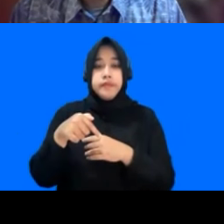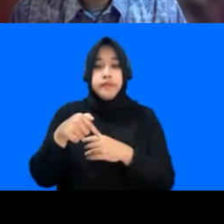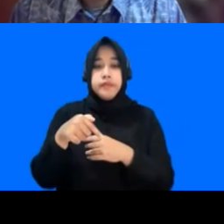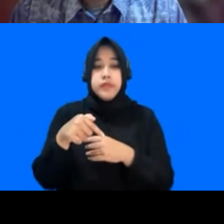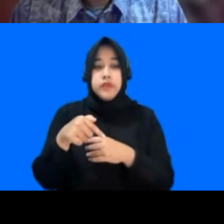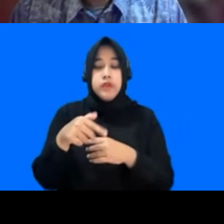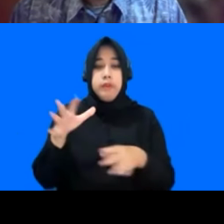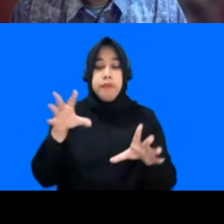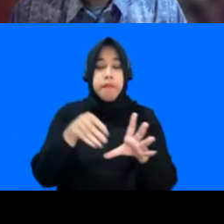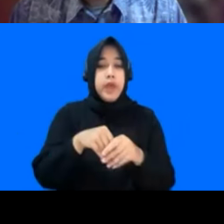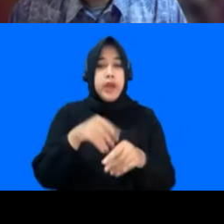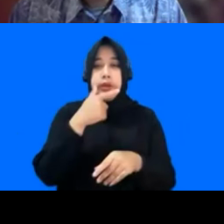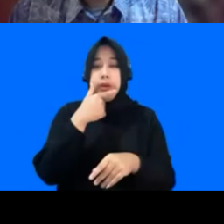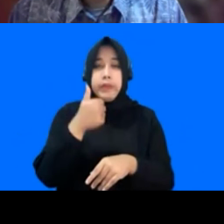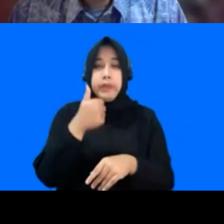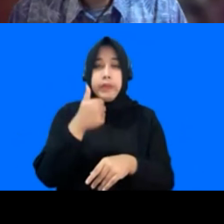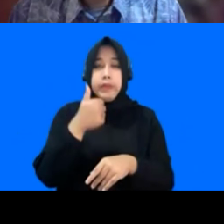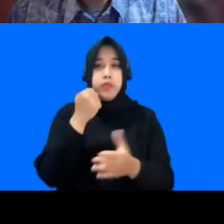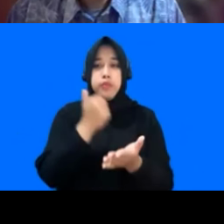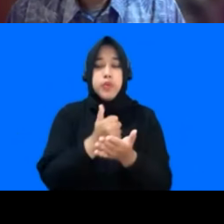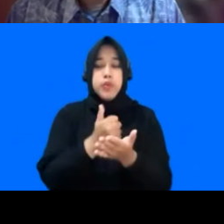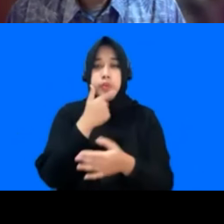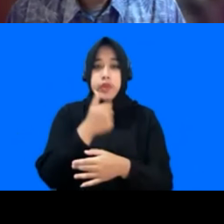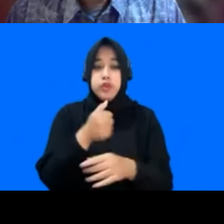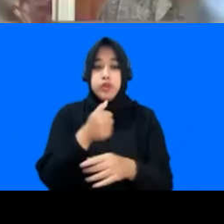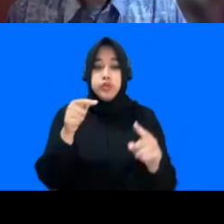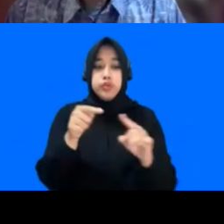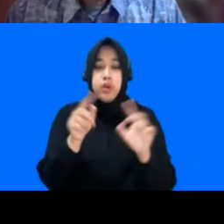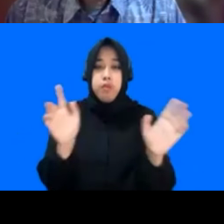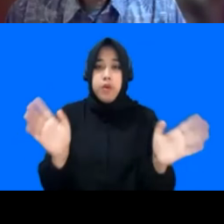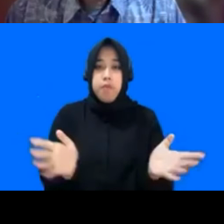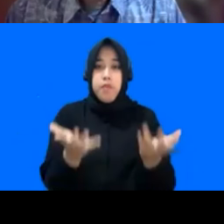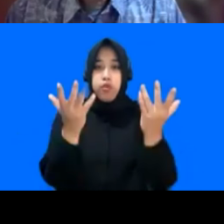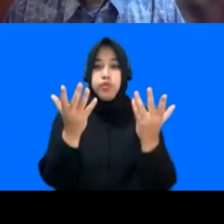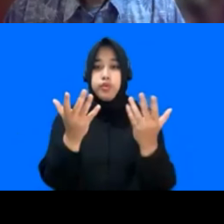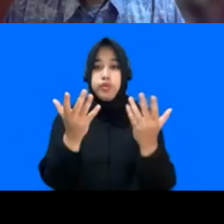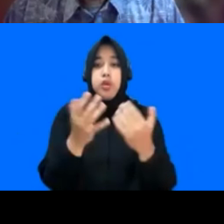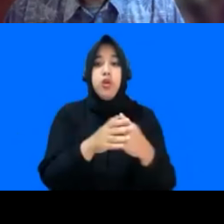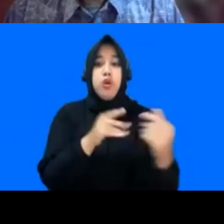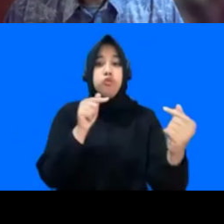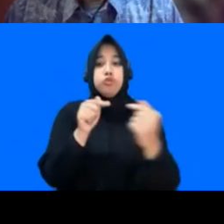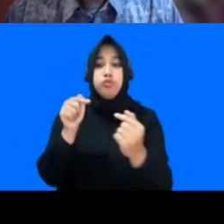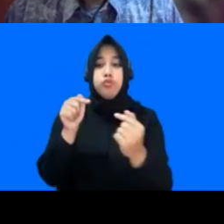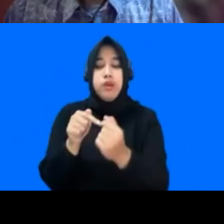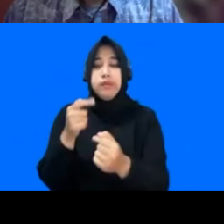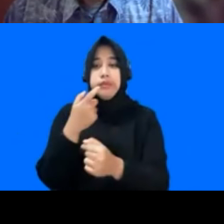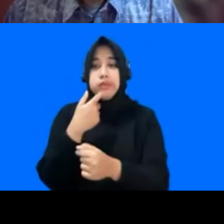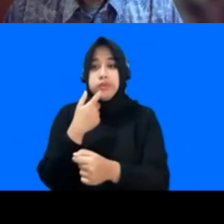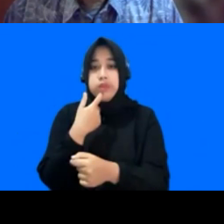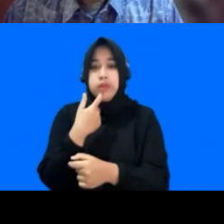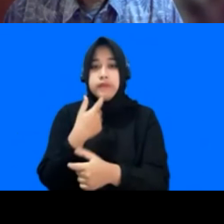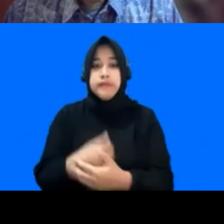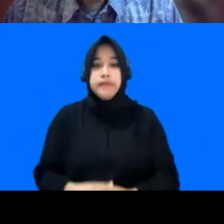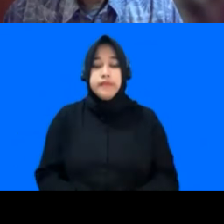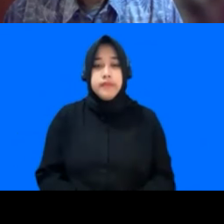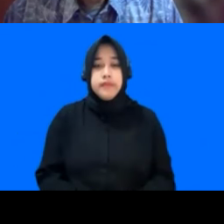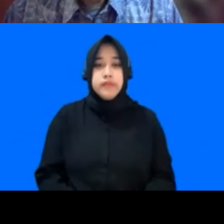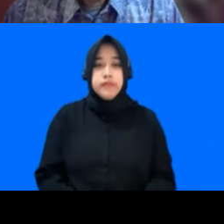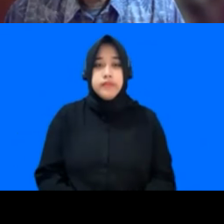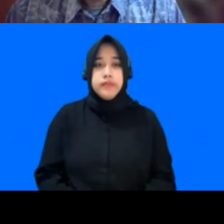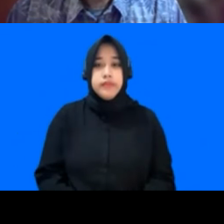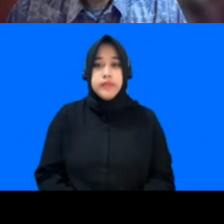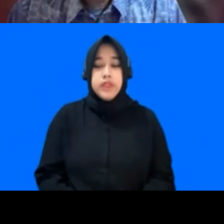bridges, informal bridges between different actors. So planning for these events